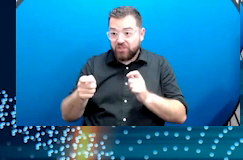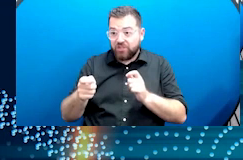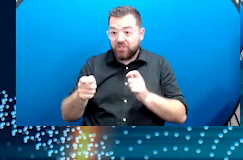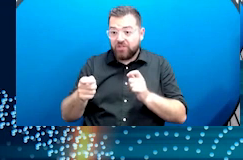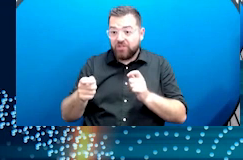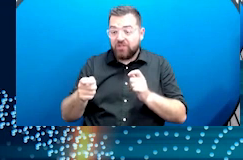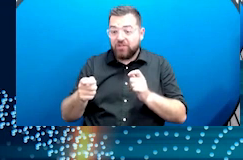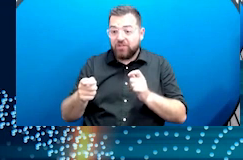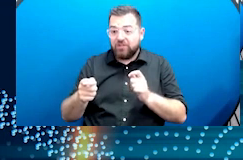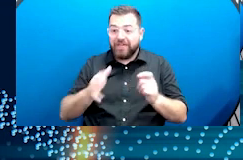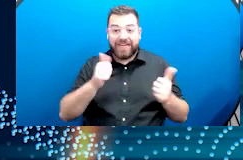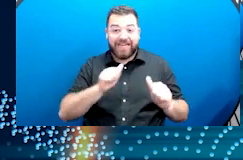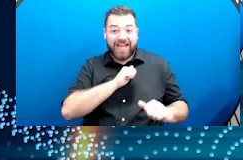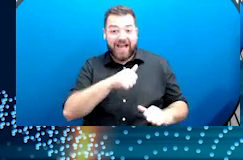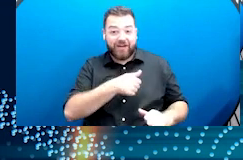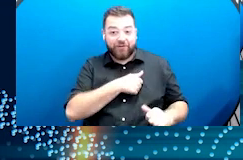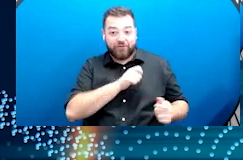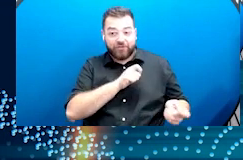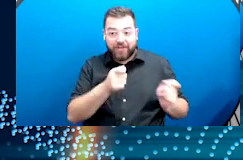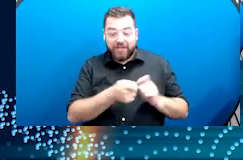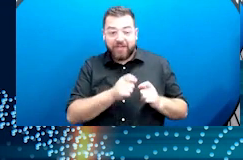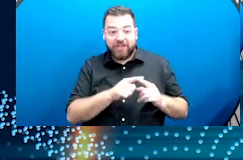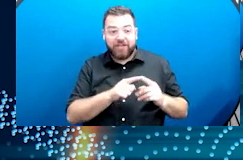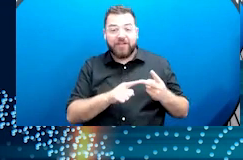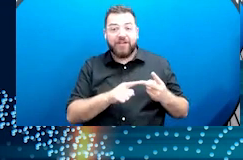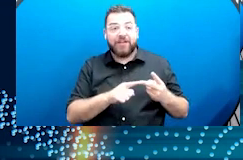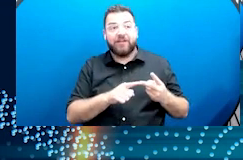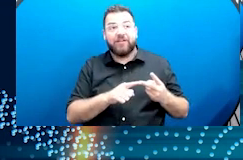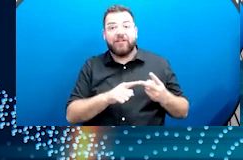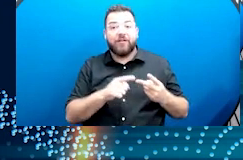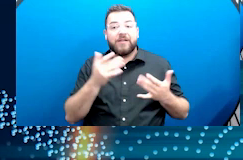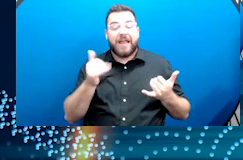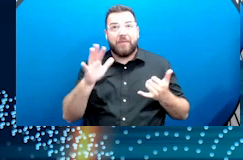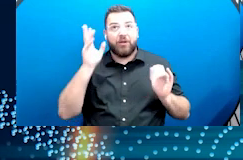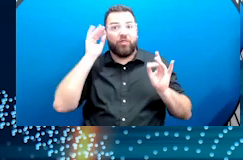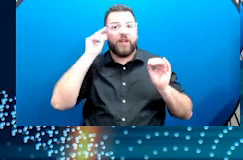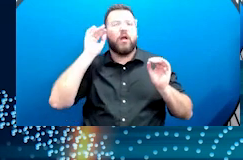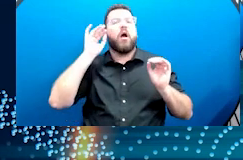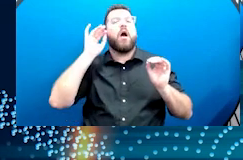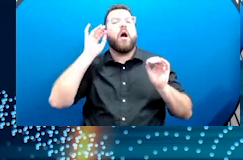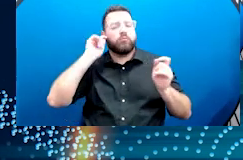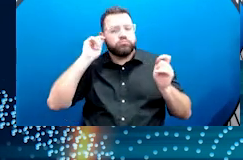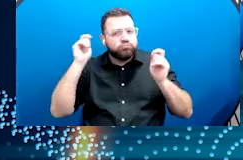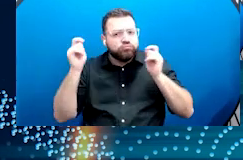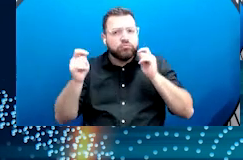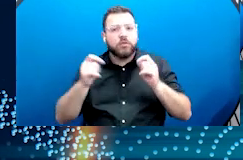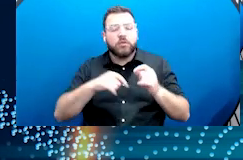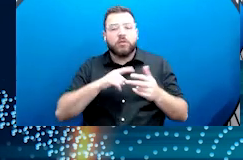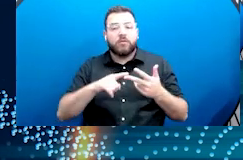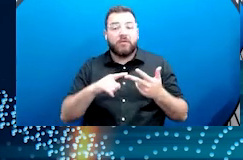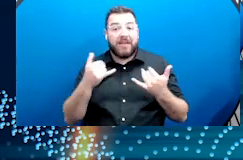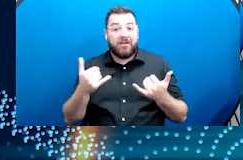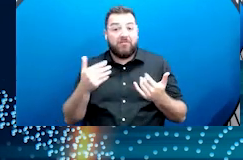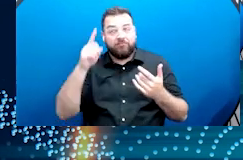anyone's attitude changing, or thinking about a little different, getting some different ideas?